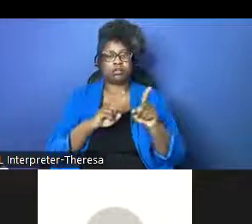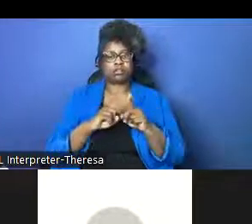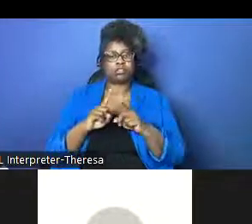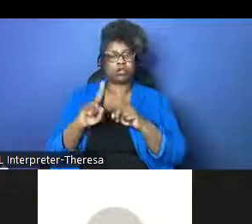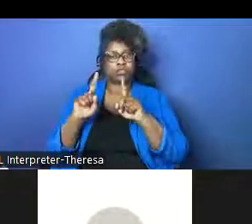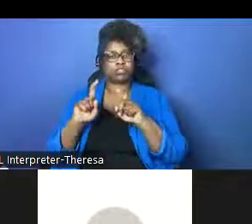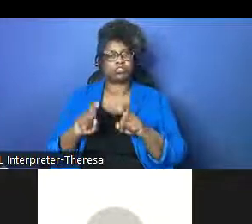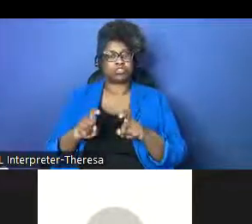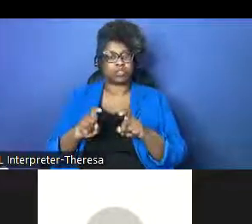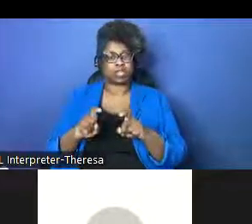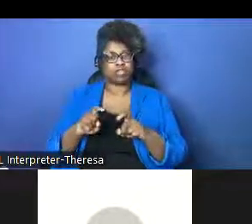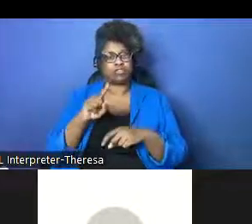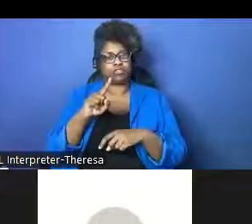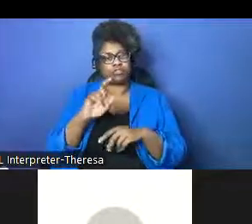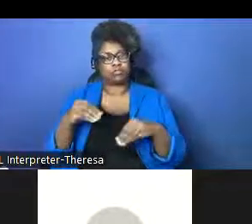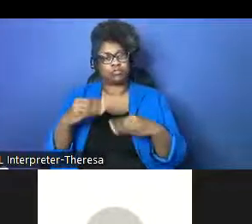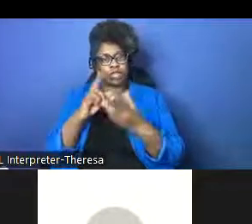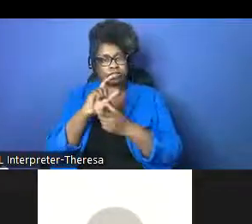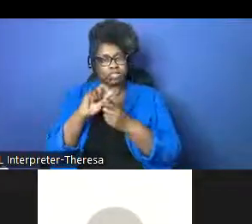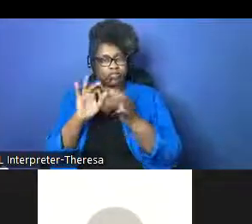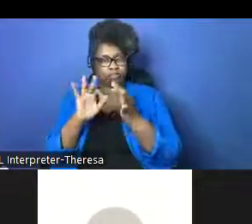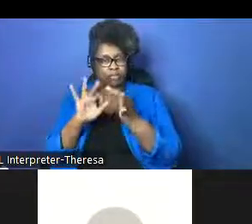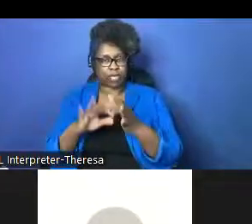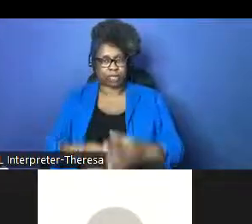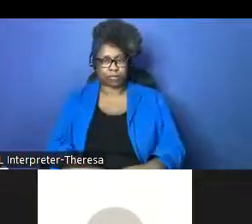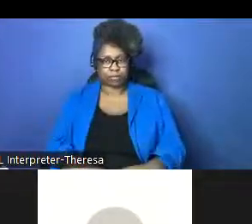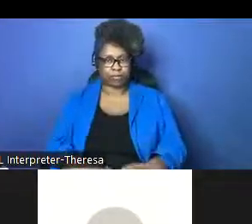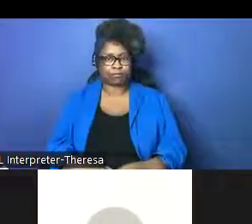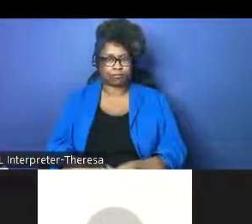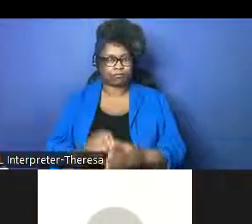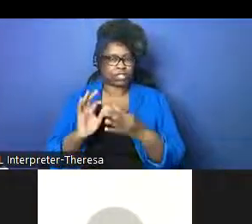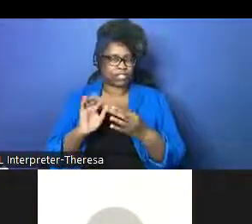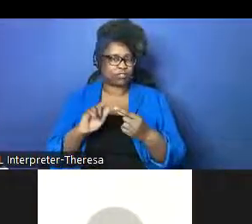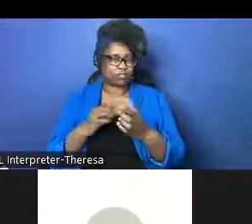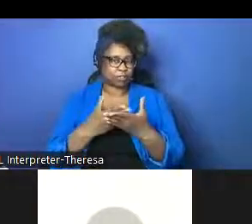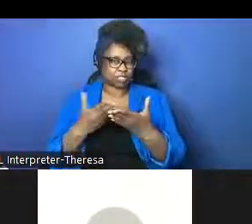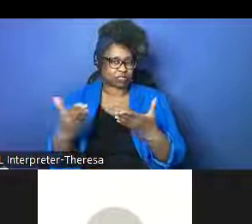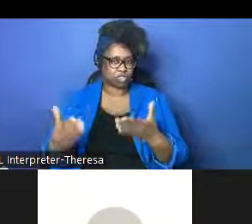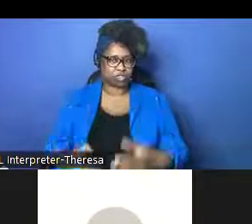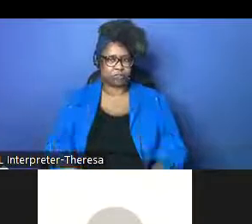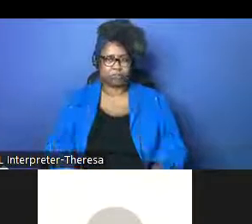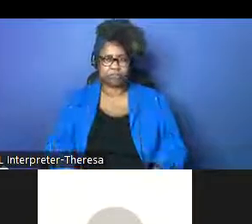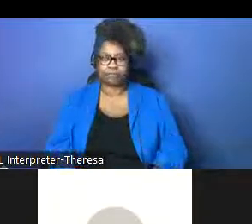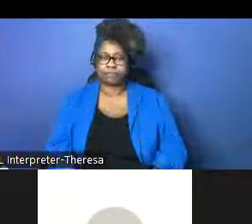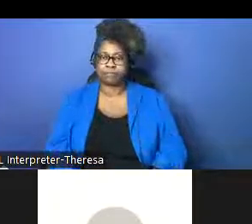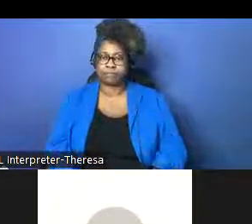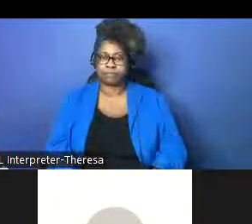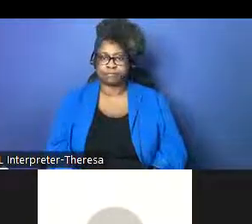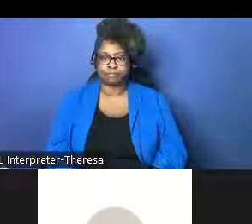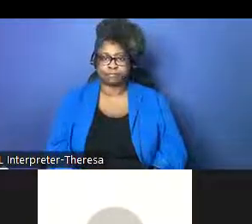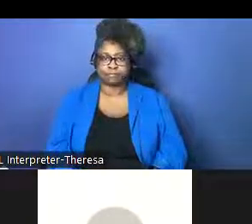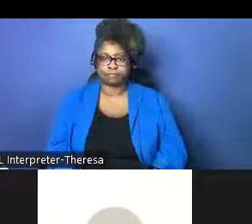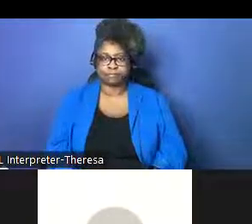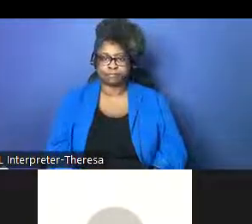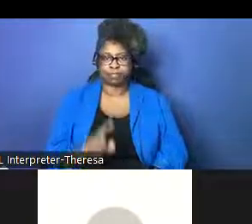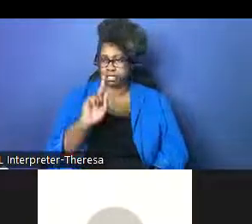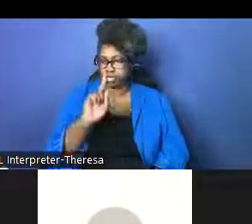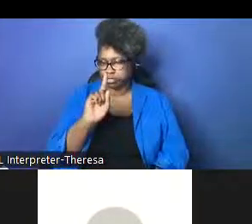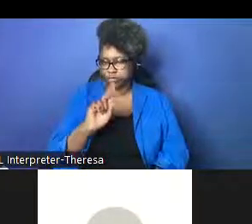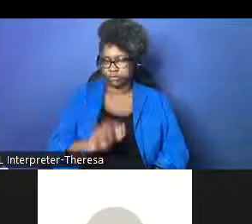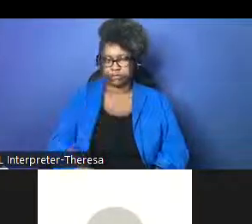survey where you can provide specific feedback on those materials. Let me just pull that.